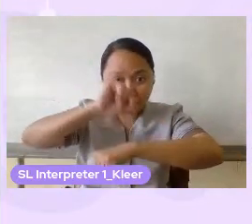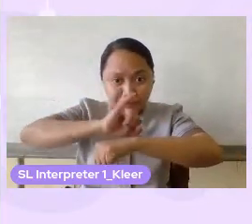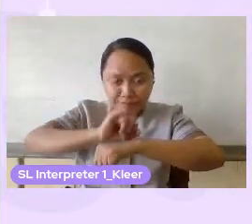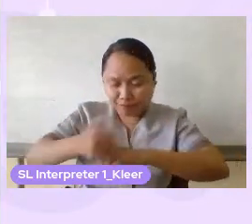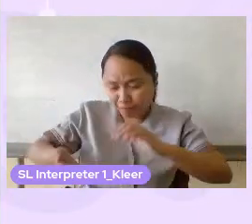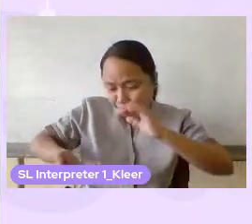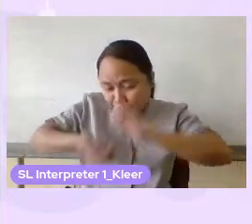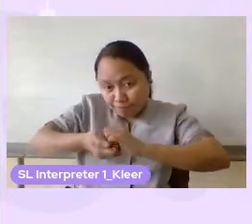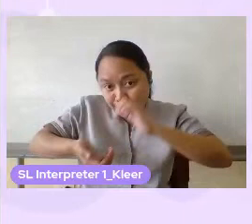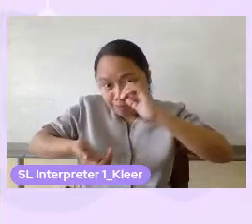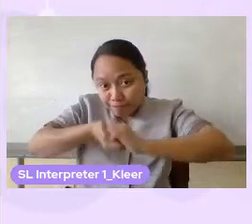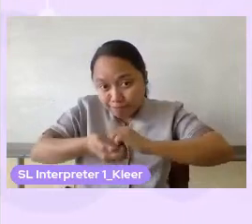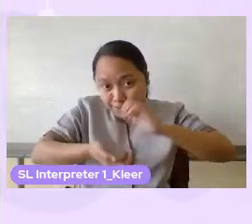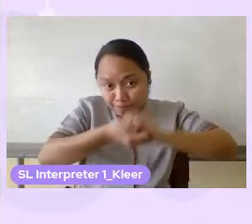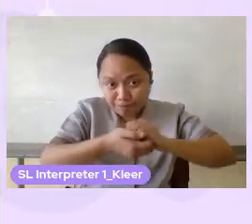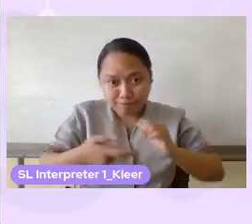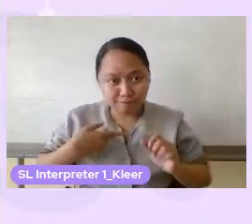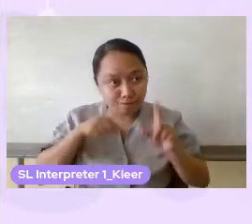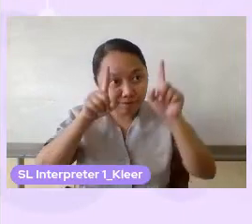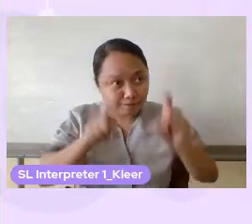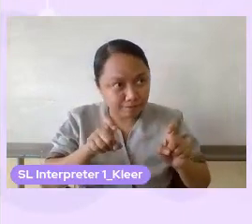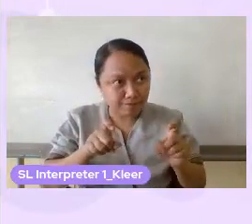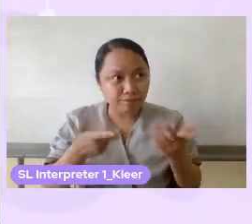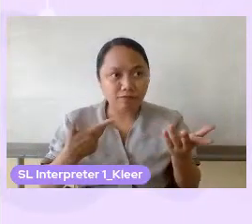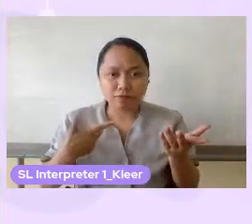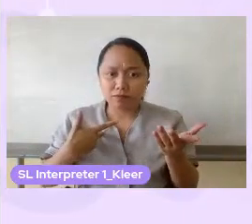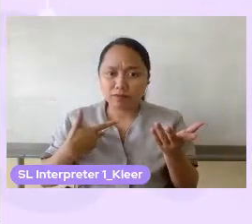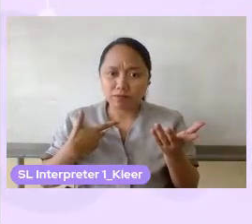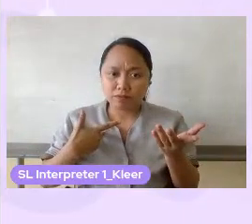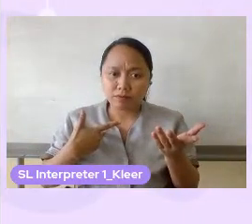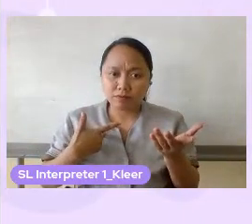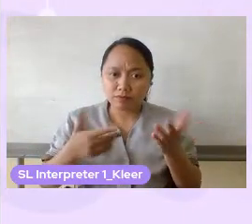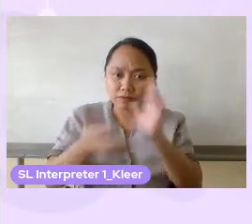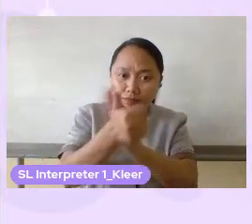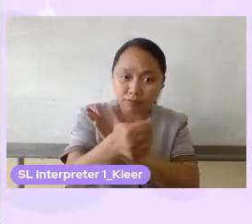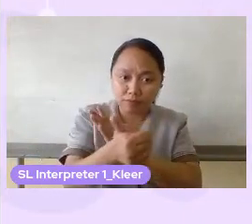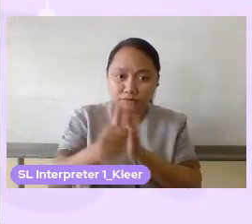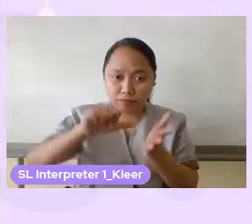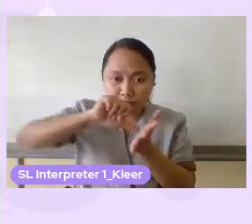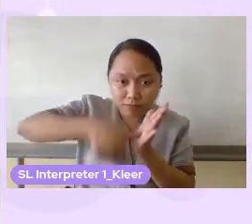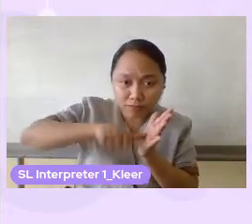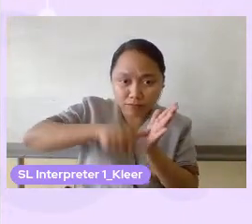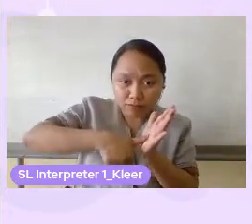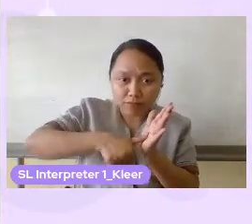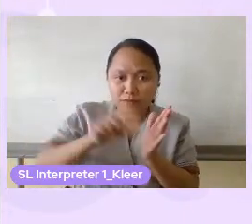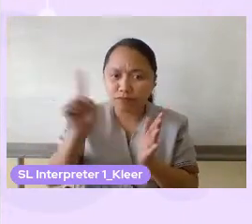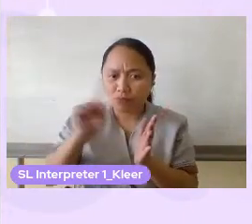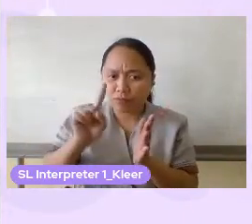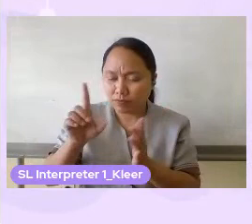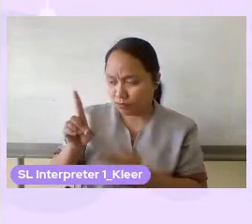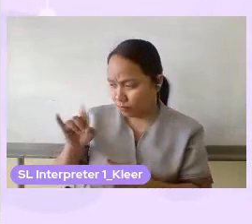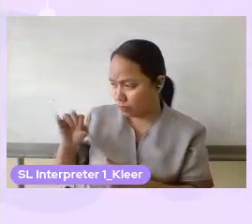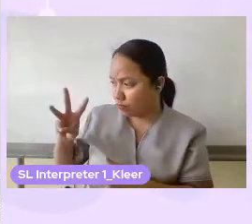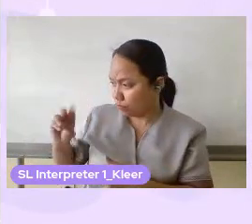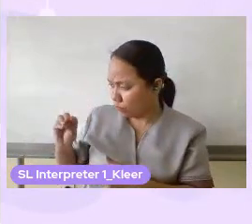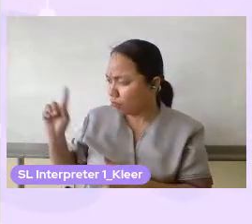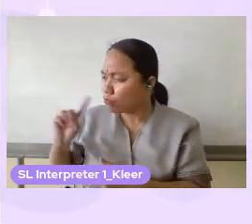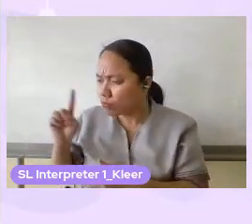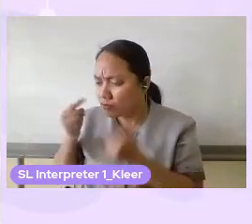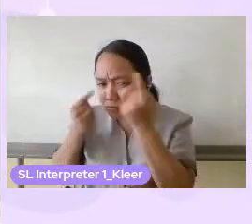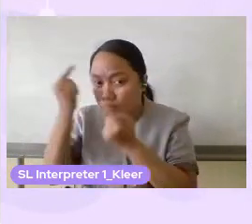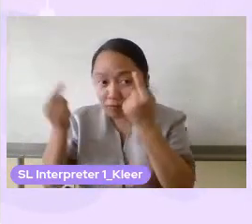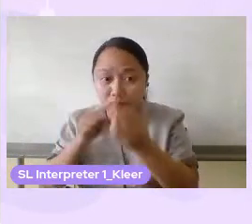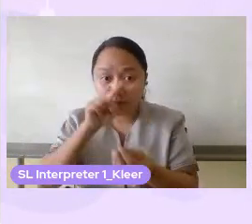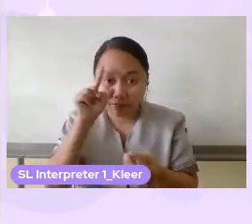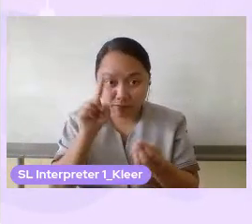changes. In the case of skills trust, ang tinitingnan natin sa DIWA is really to create a concerted movement and effort around the